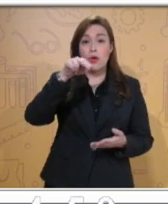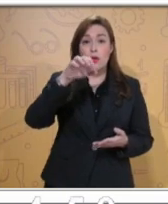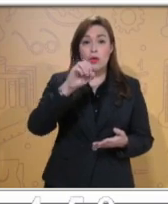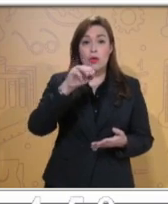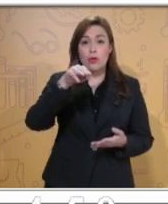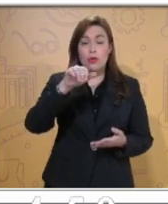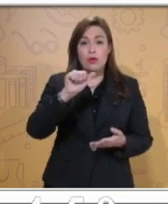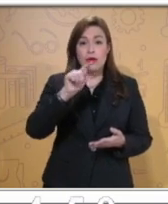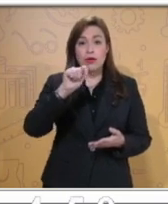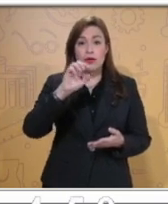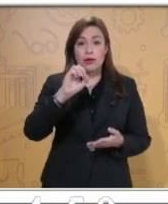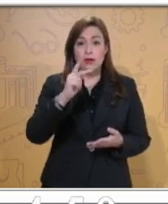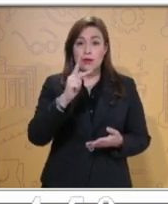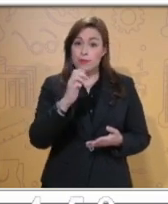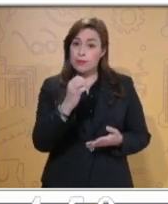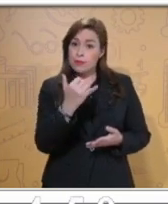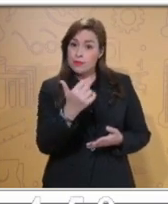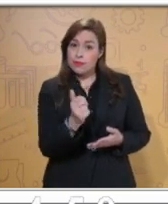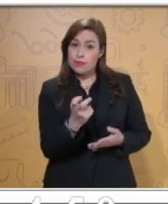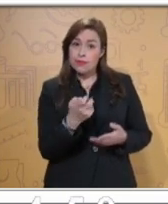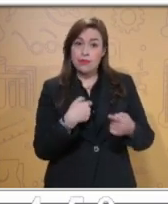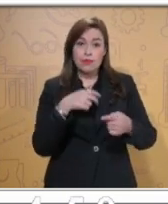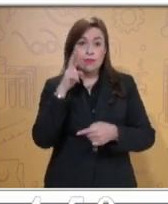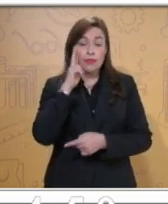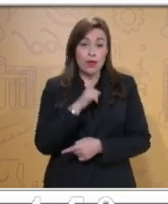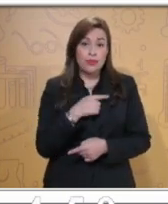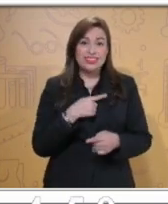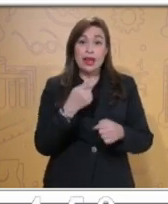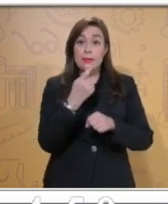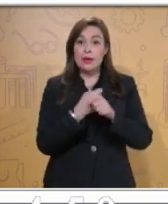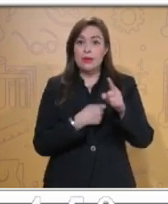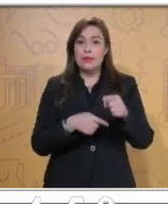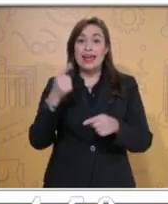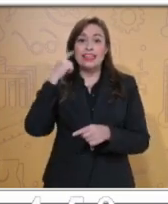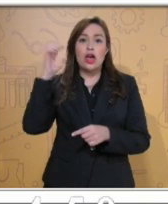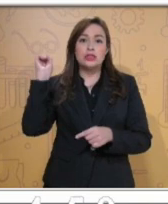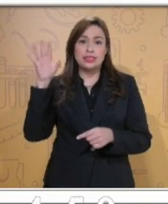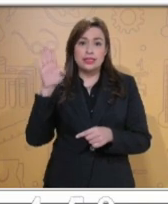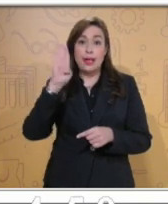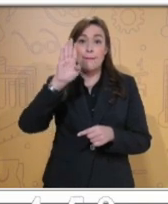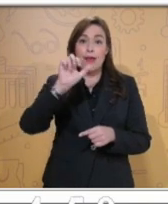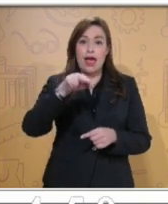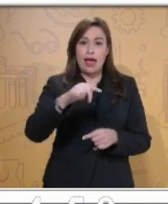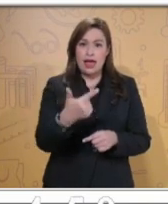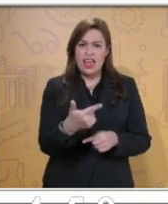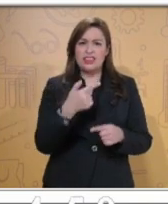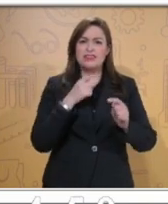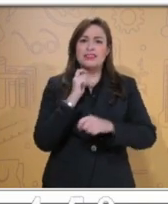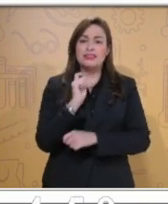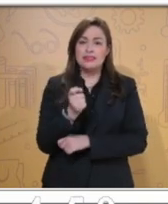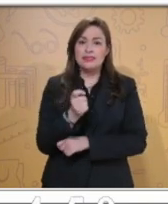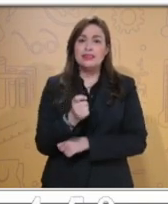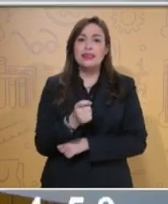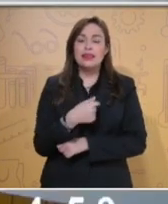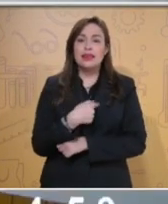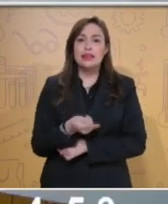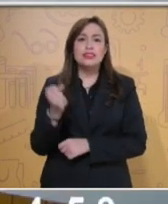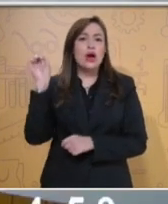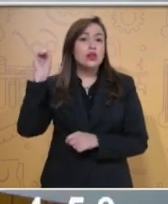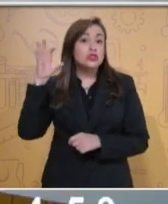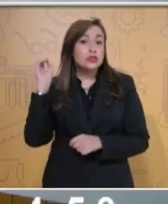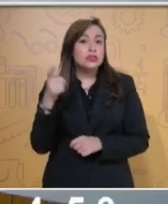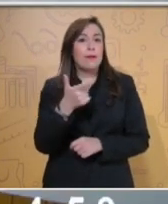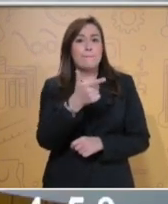Pay attention. We have the first sound, bang. We have said that bang represents the sound of a